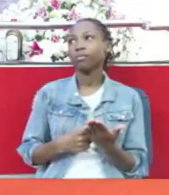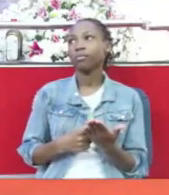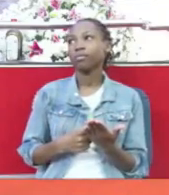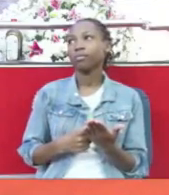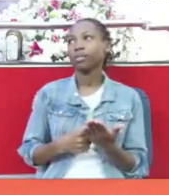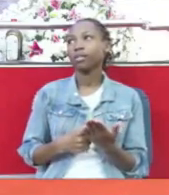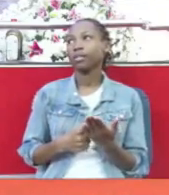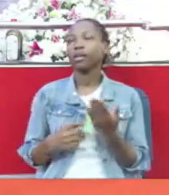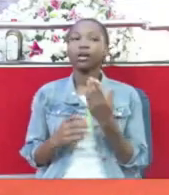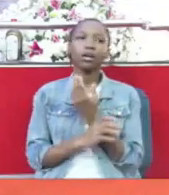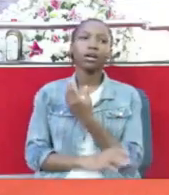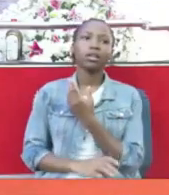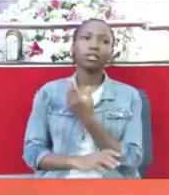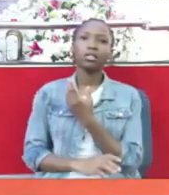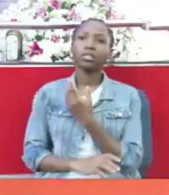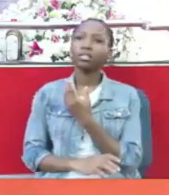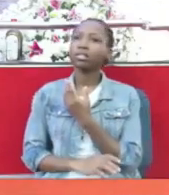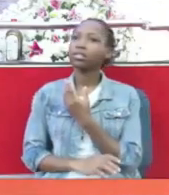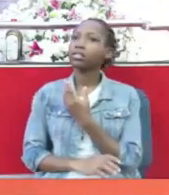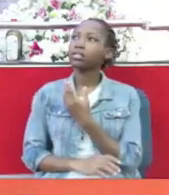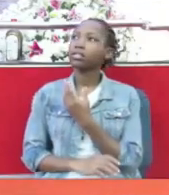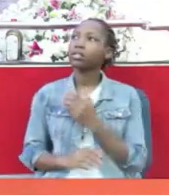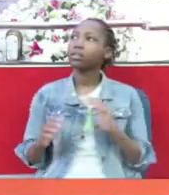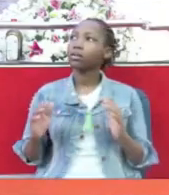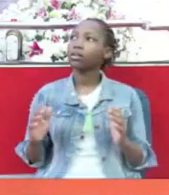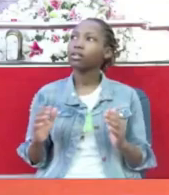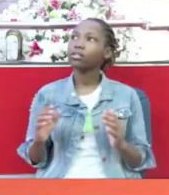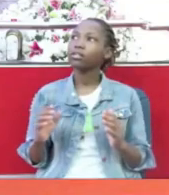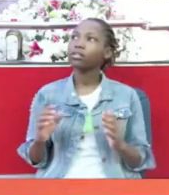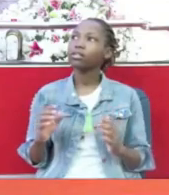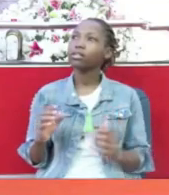Countries like Great Britain,